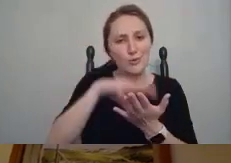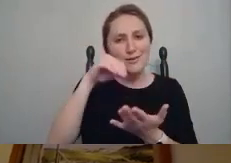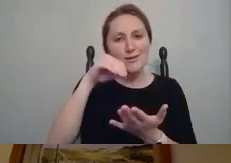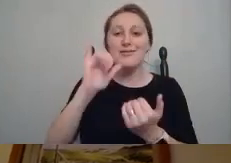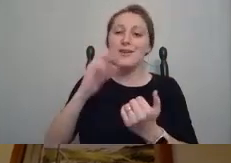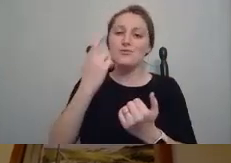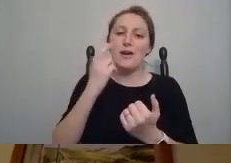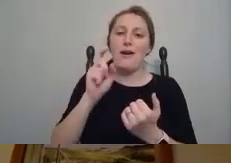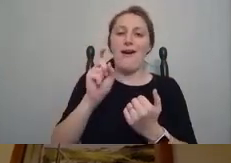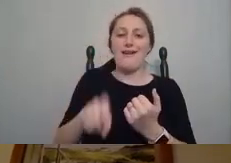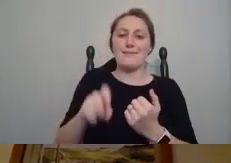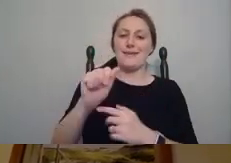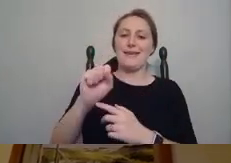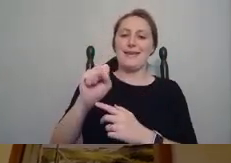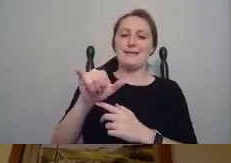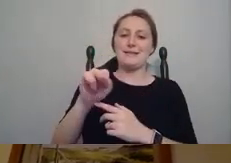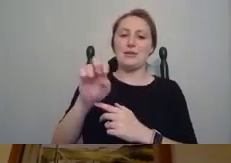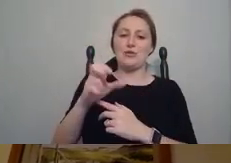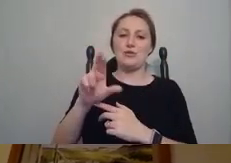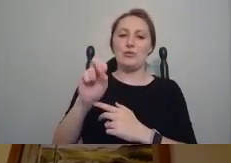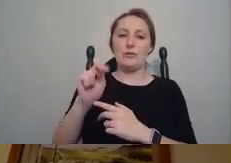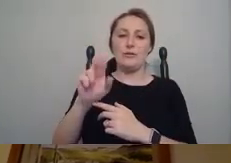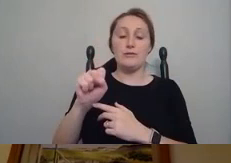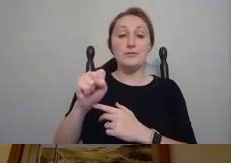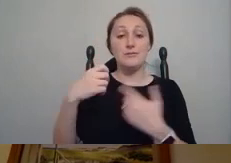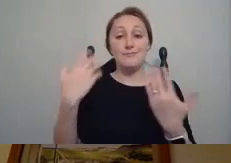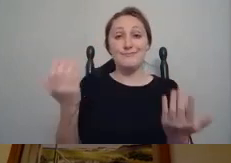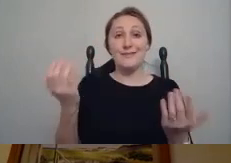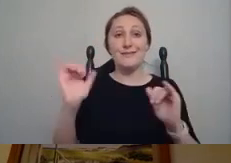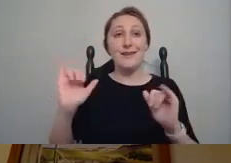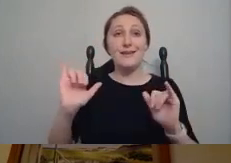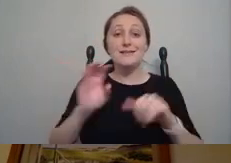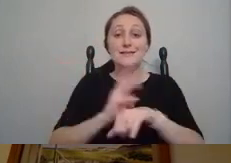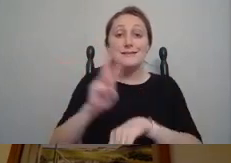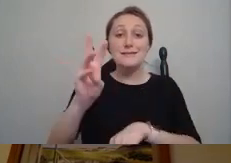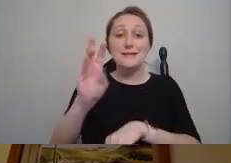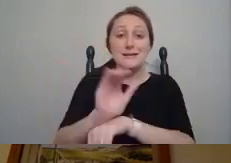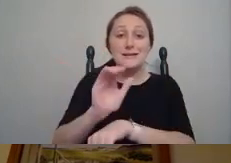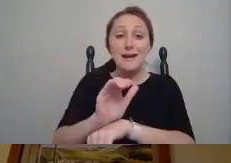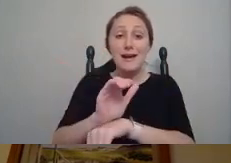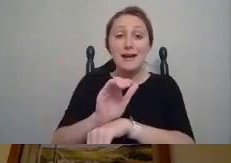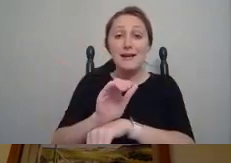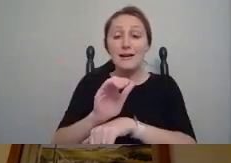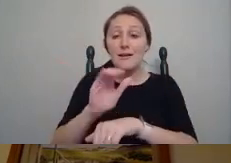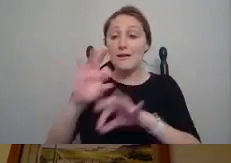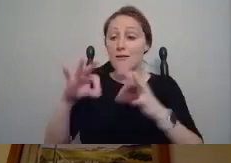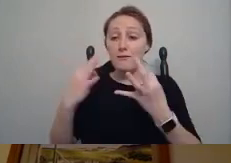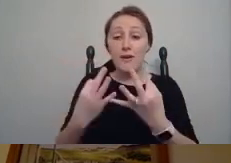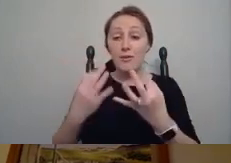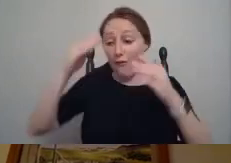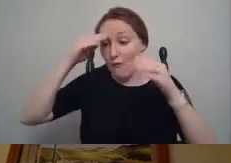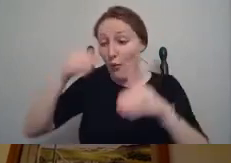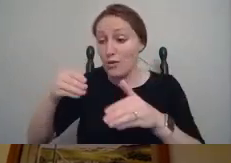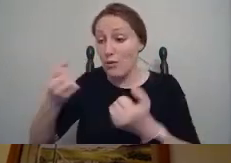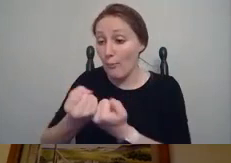asynchronous also. Like, let's say it's 6 o'clock at night. That's when the family has time to dedicate to supporting the child